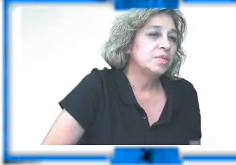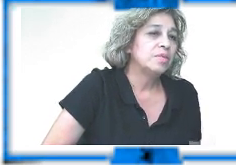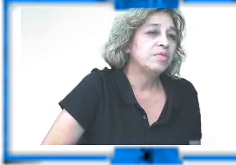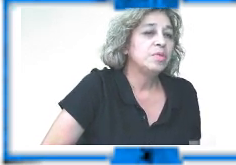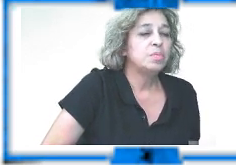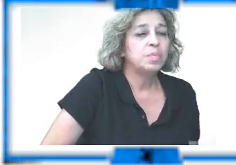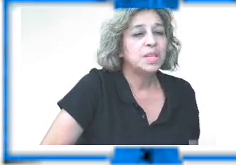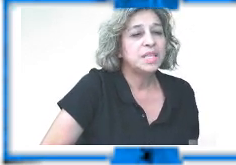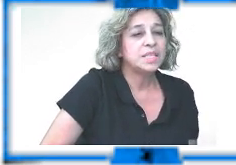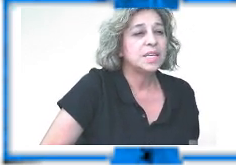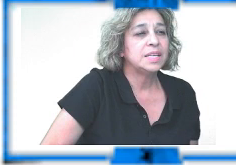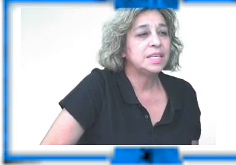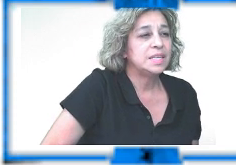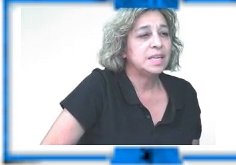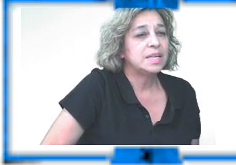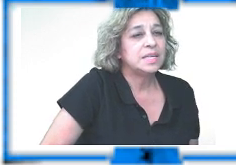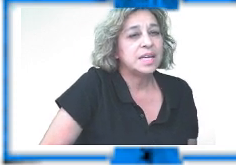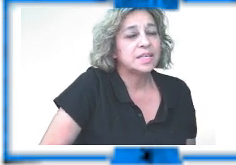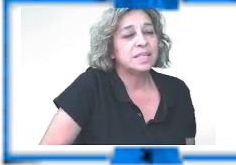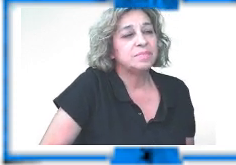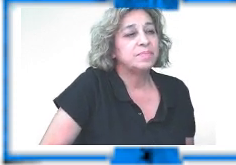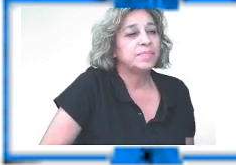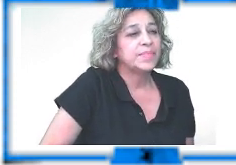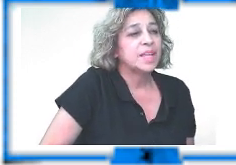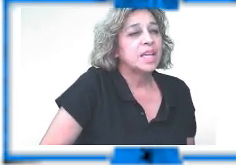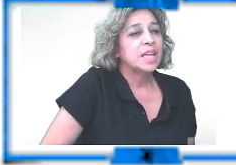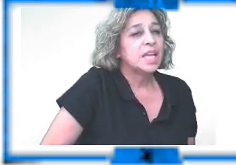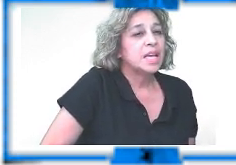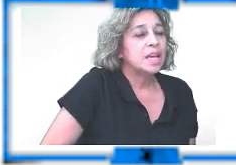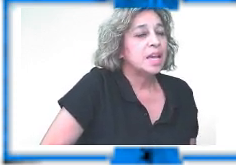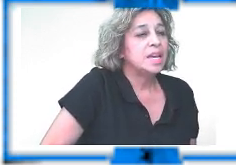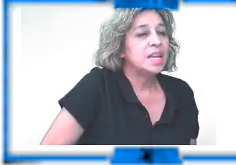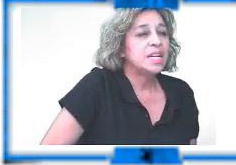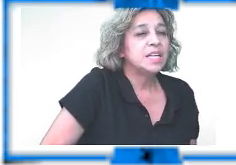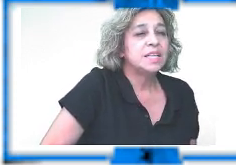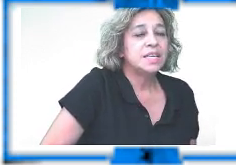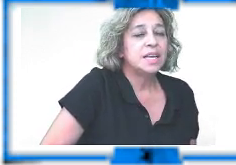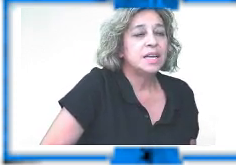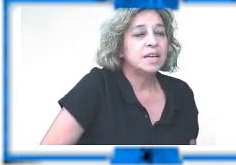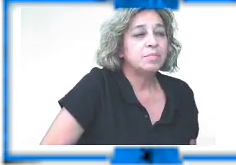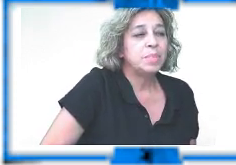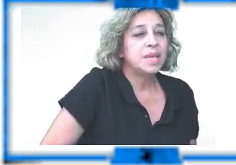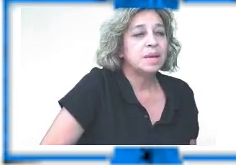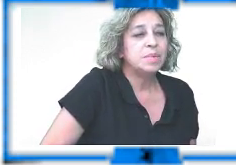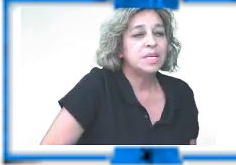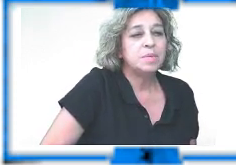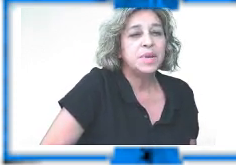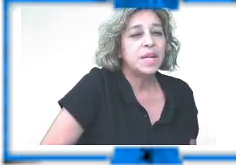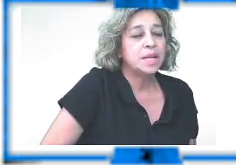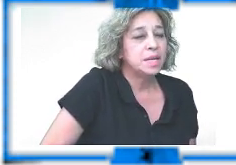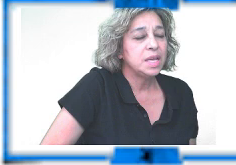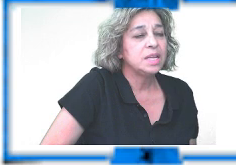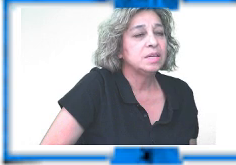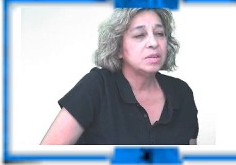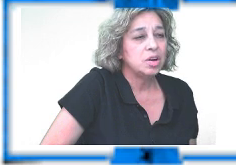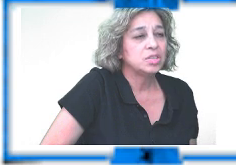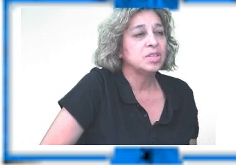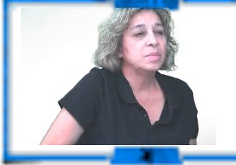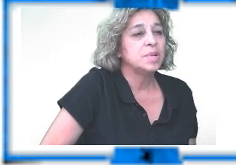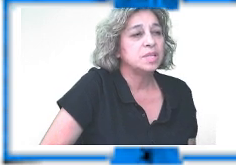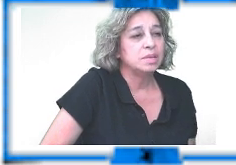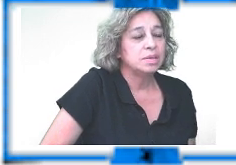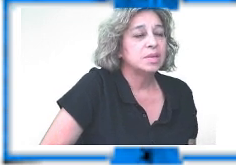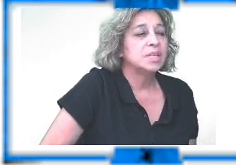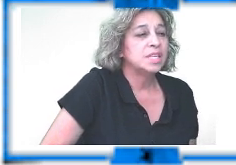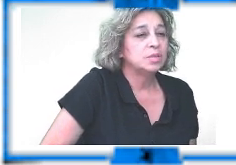so a few police attacked him, and he didn't become intimidated, and he talked to